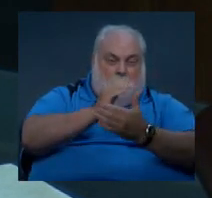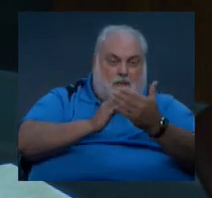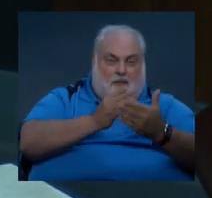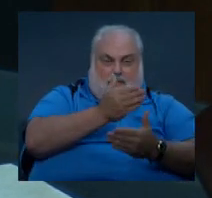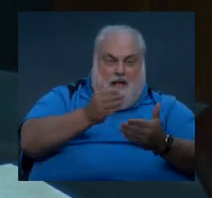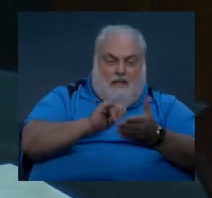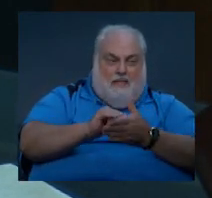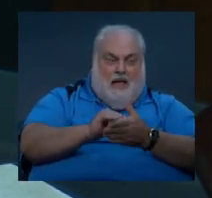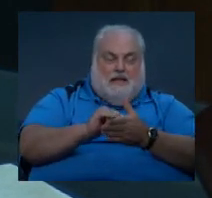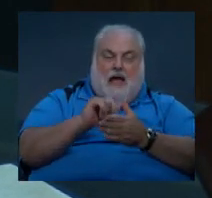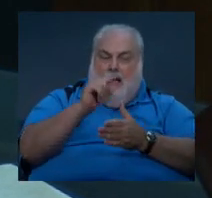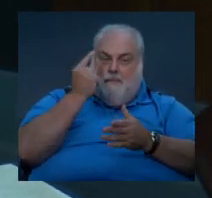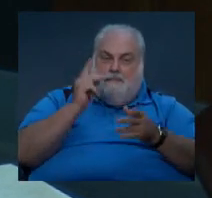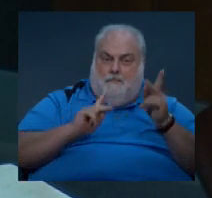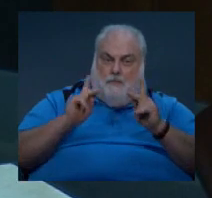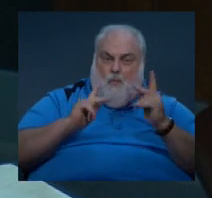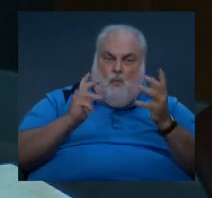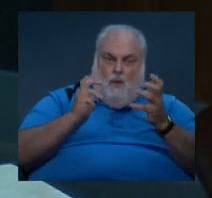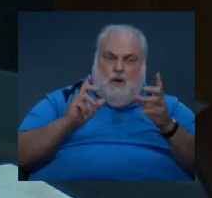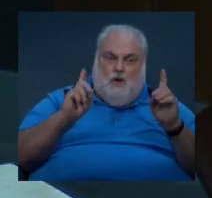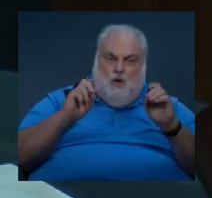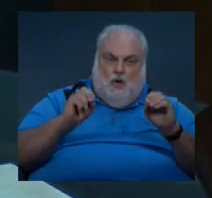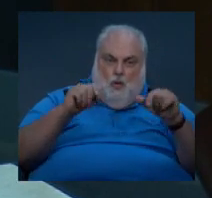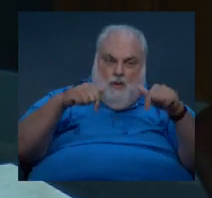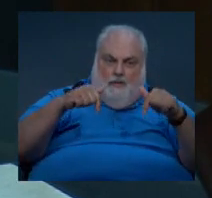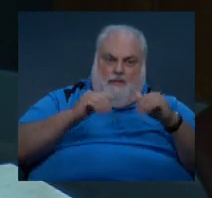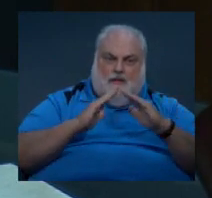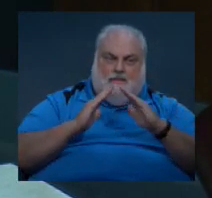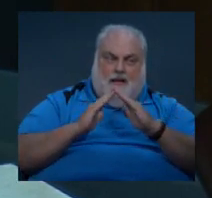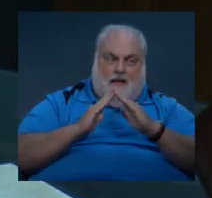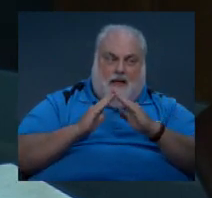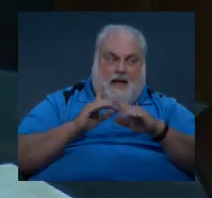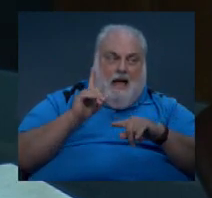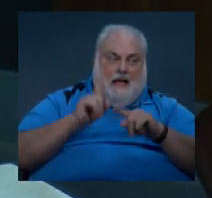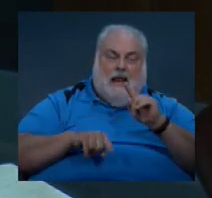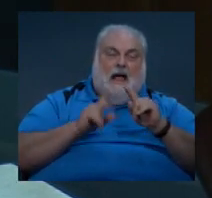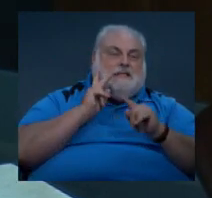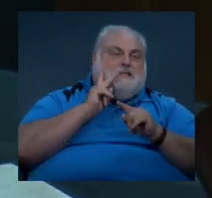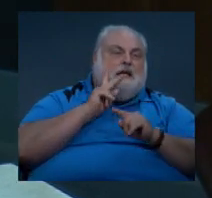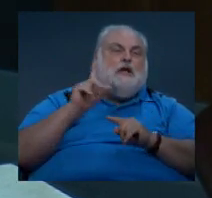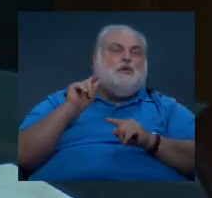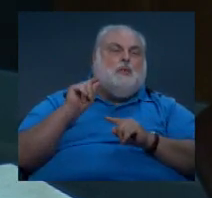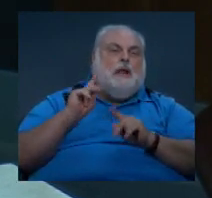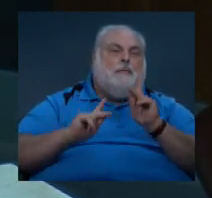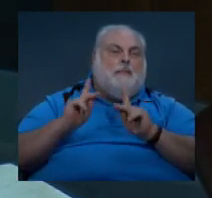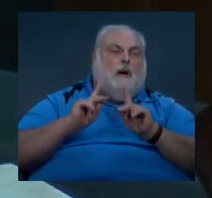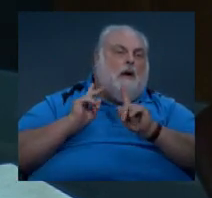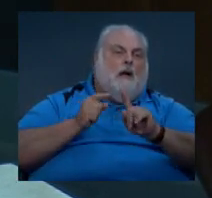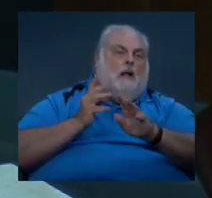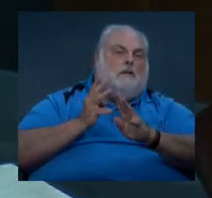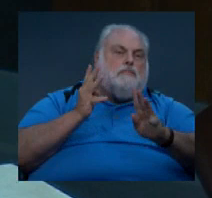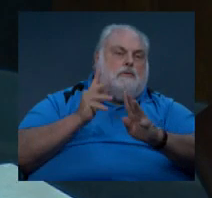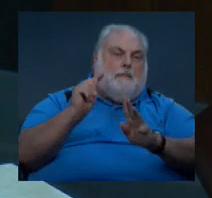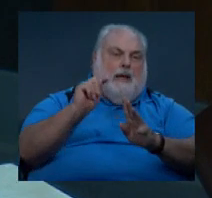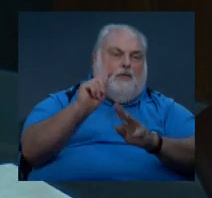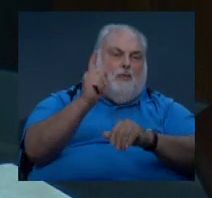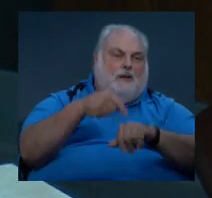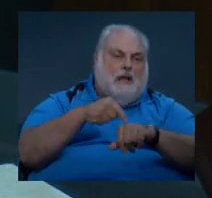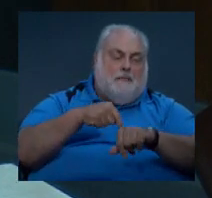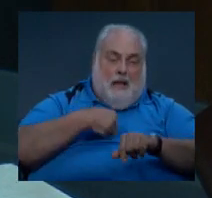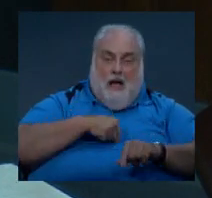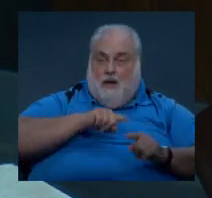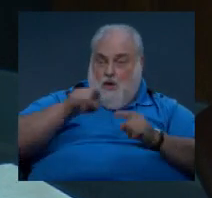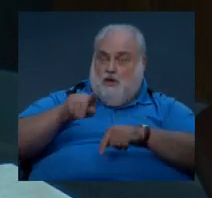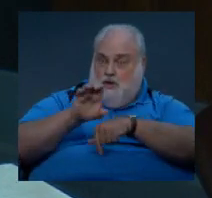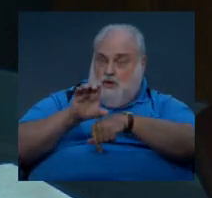that minorities want to do in this town. I can't see 20 people going to the bathroom at one time. I go to